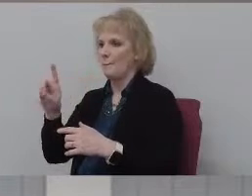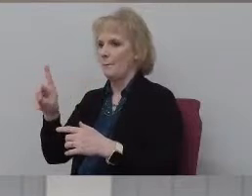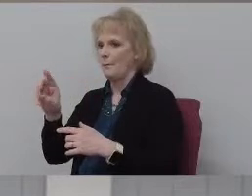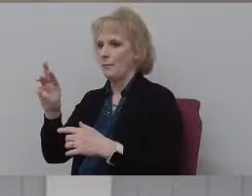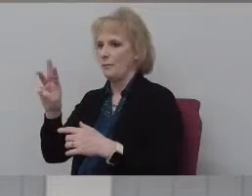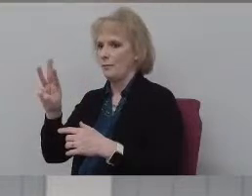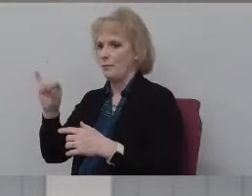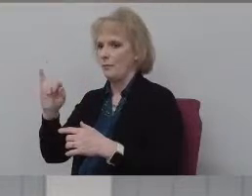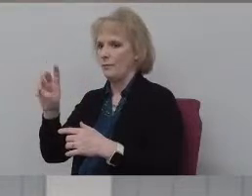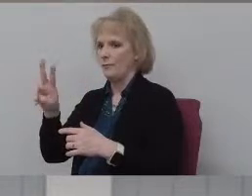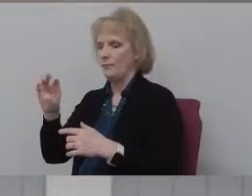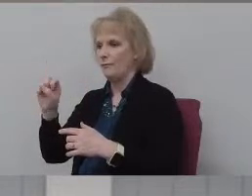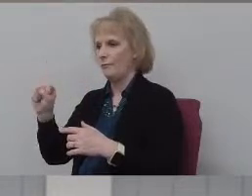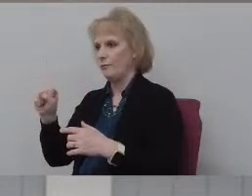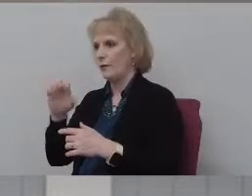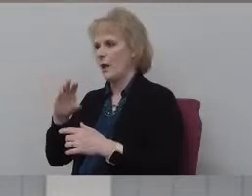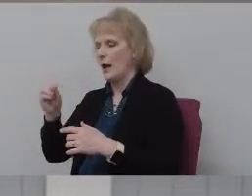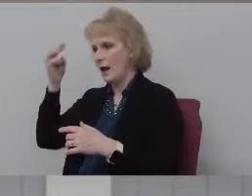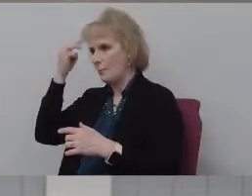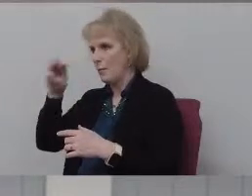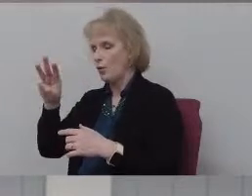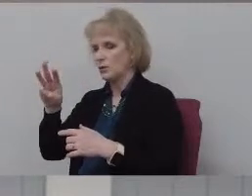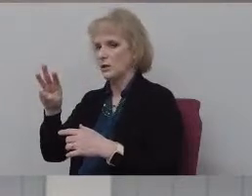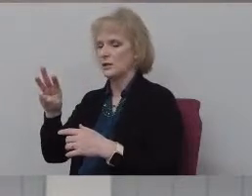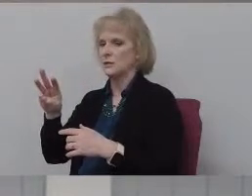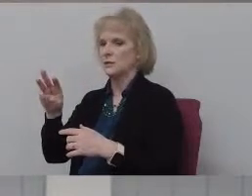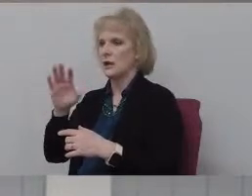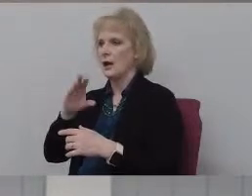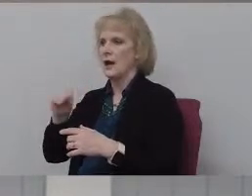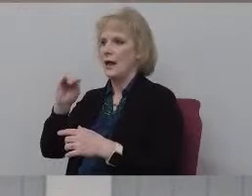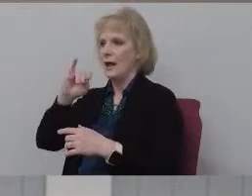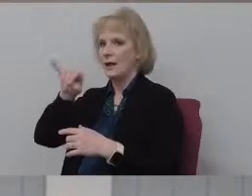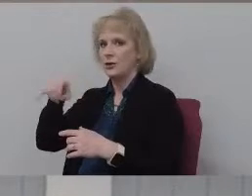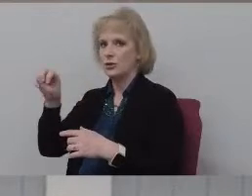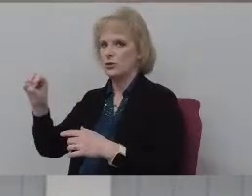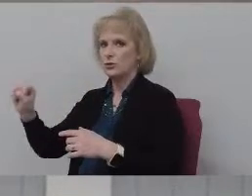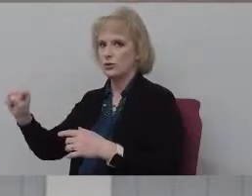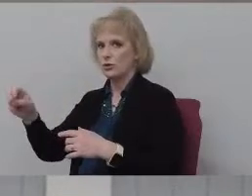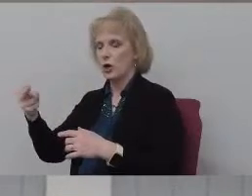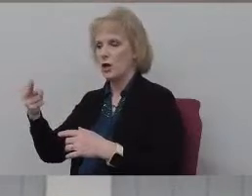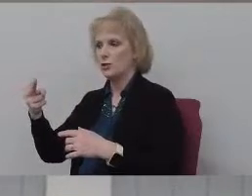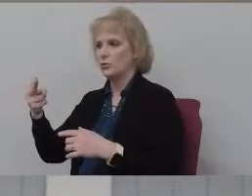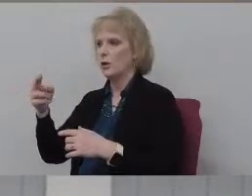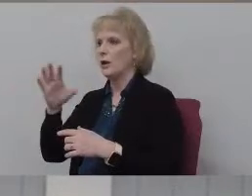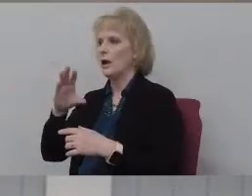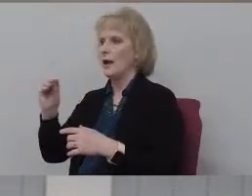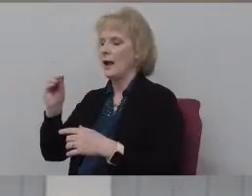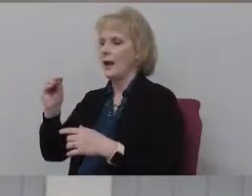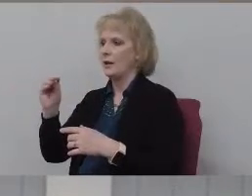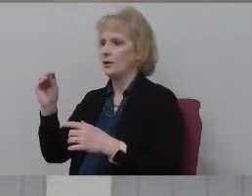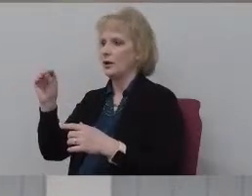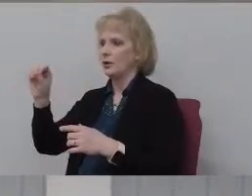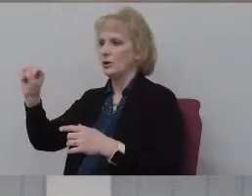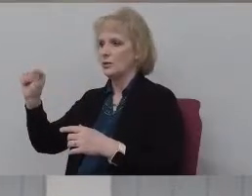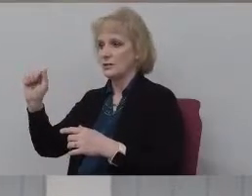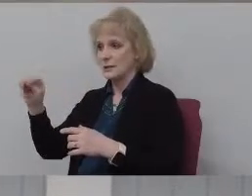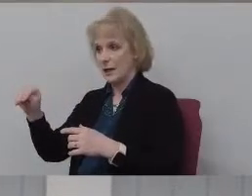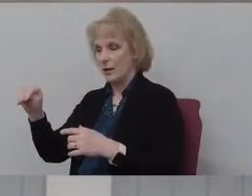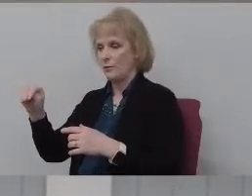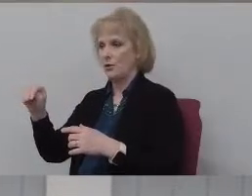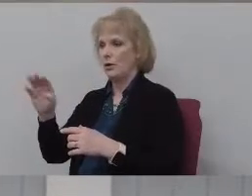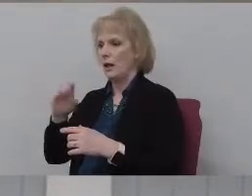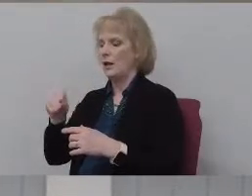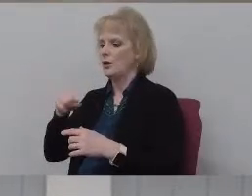to Moses and told him what to do. And God spoke directly to Joshua and told him what to do. And God spoke directly to Samuel, the prophet, and told